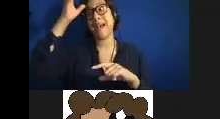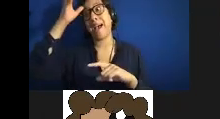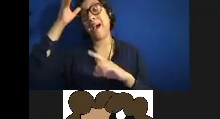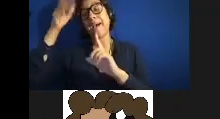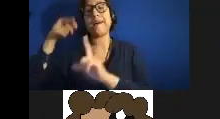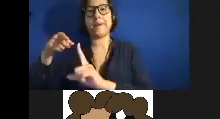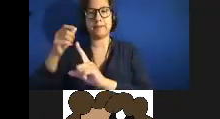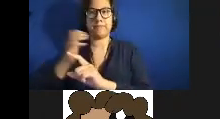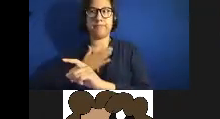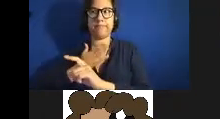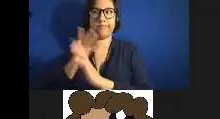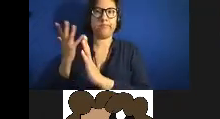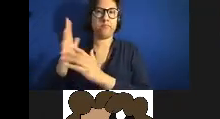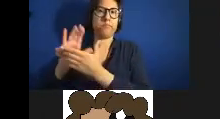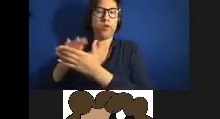prior to meeting my dad,